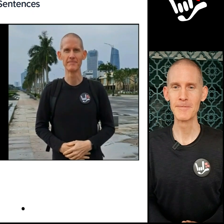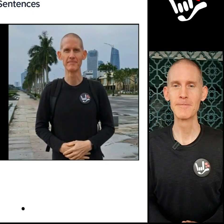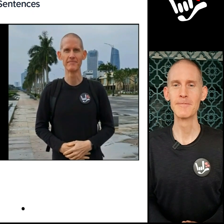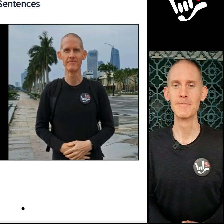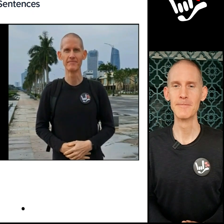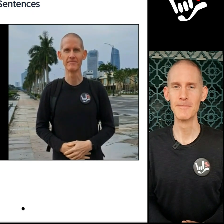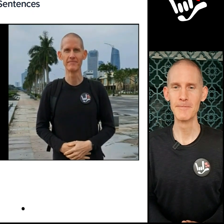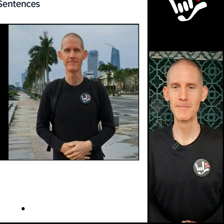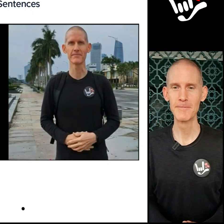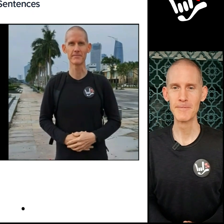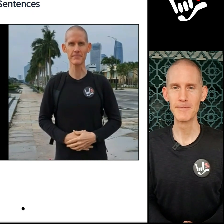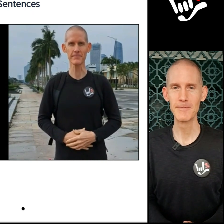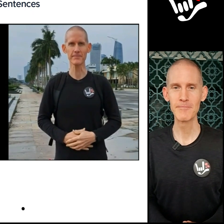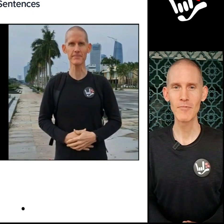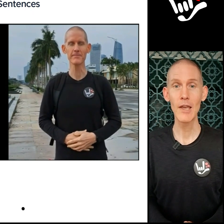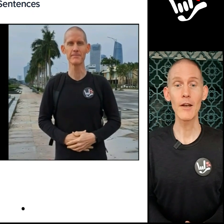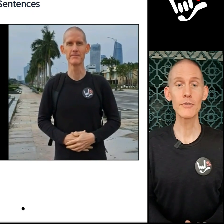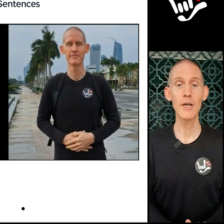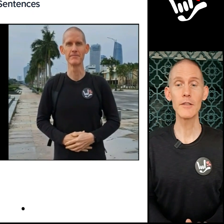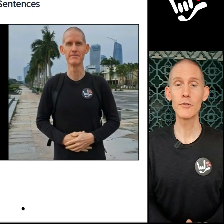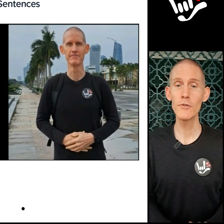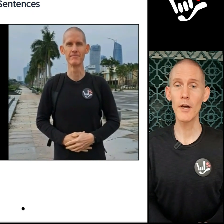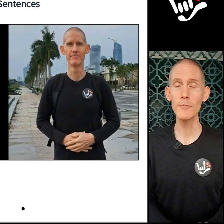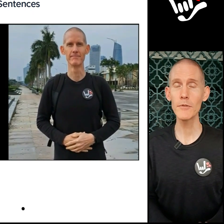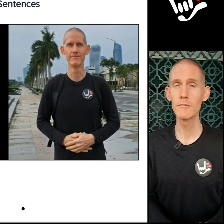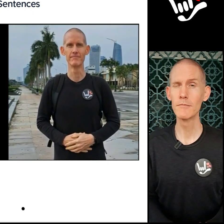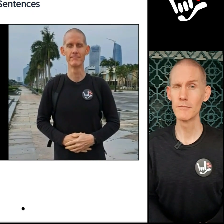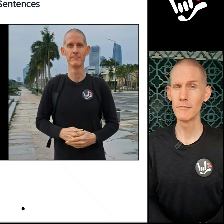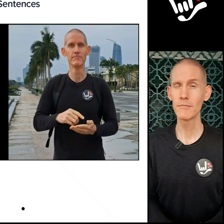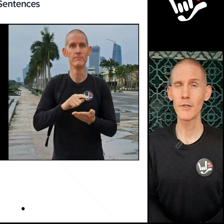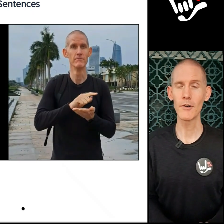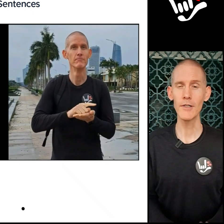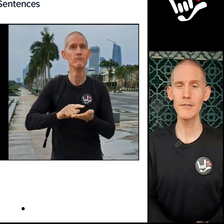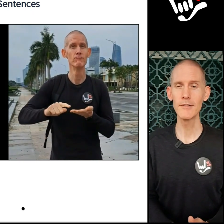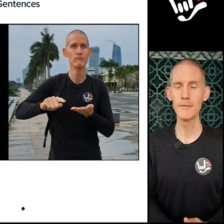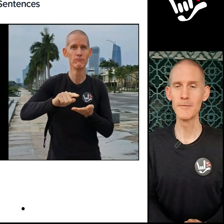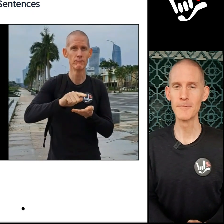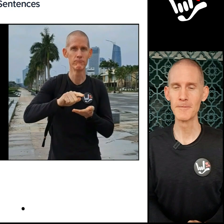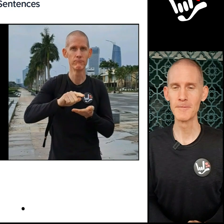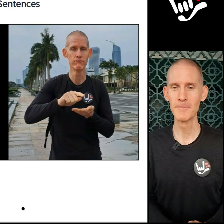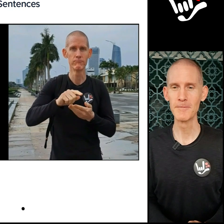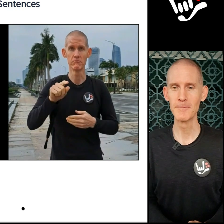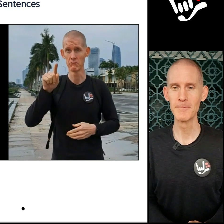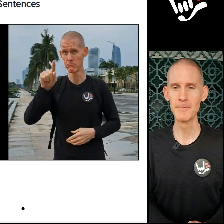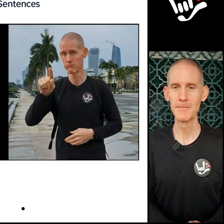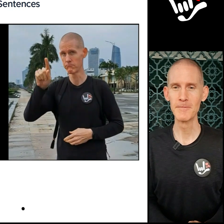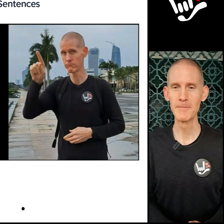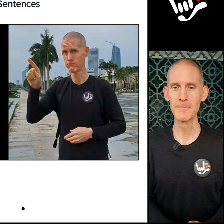And I'll sign it 2 times. All right.